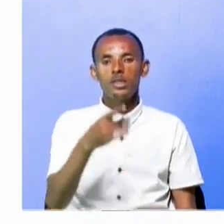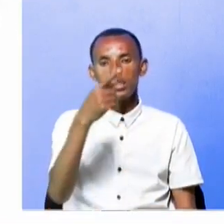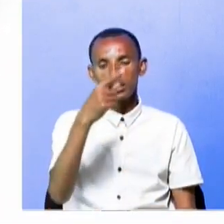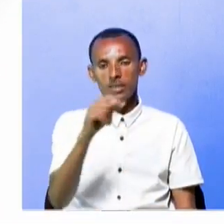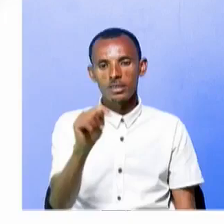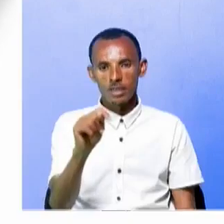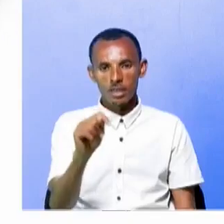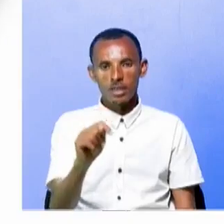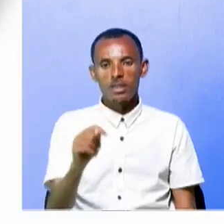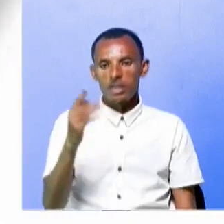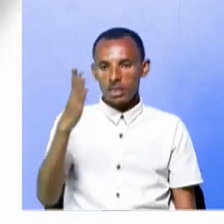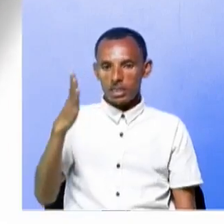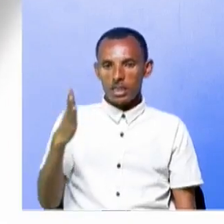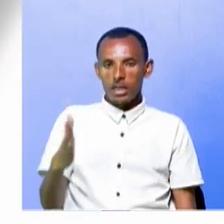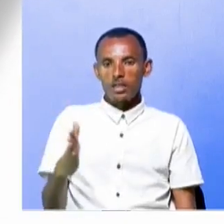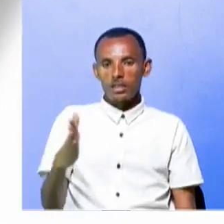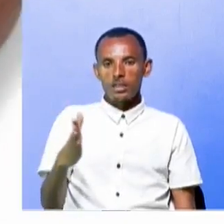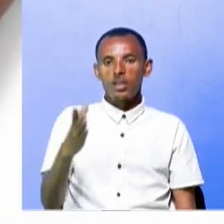the sides